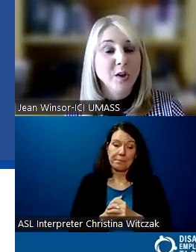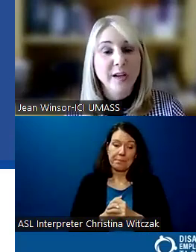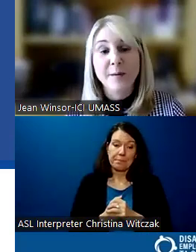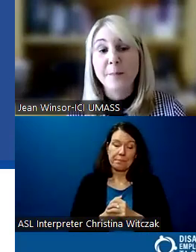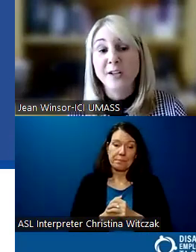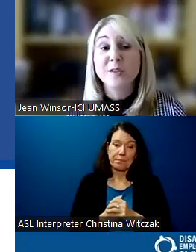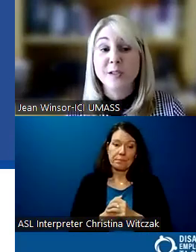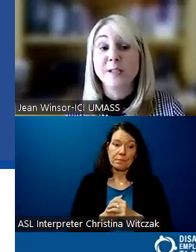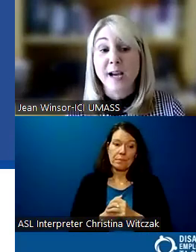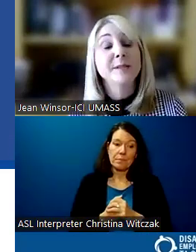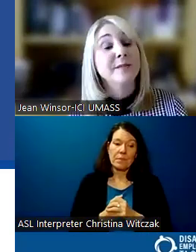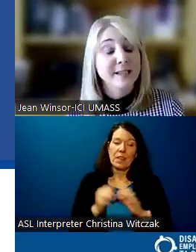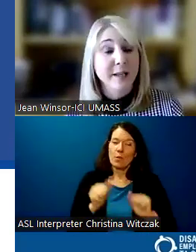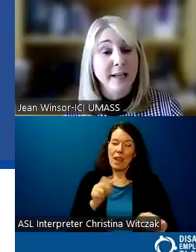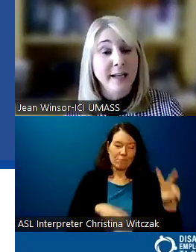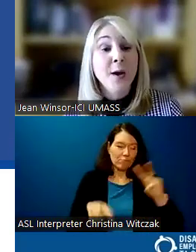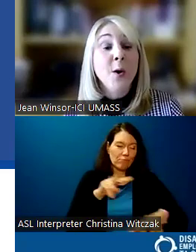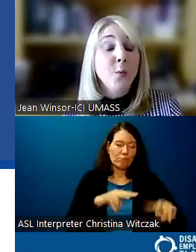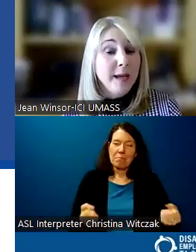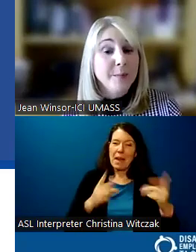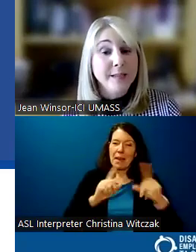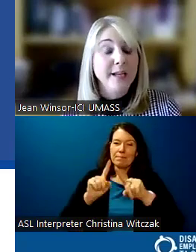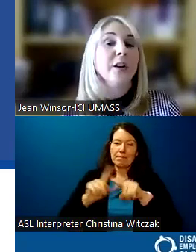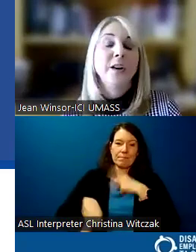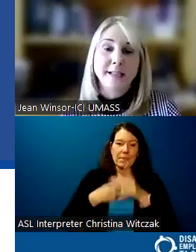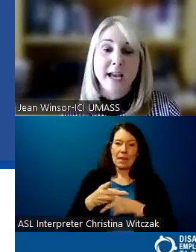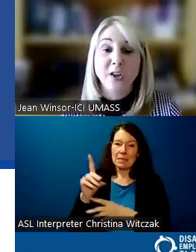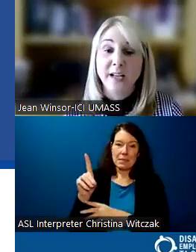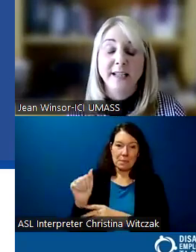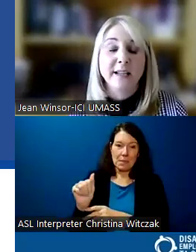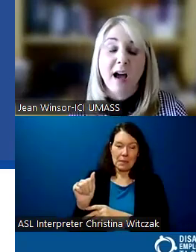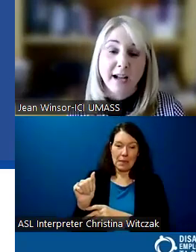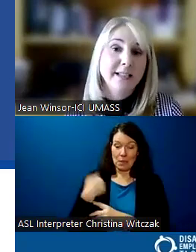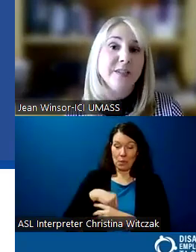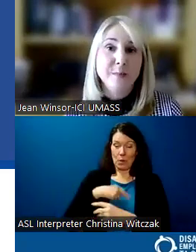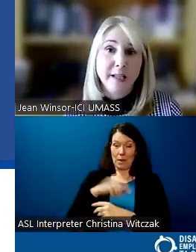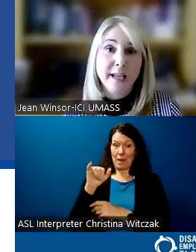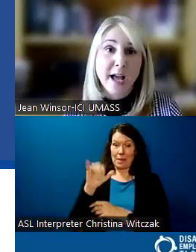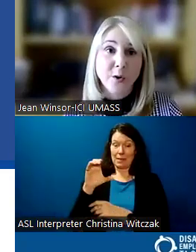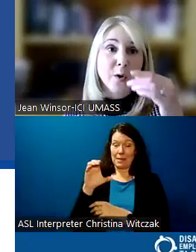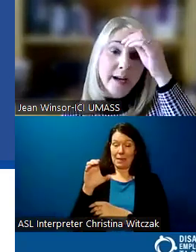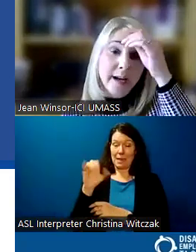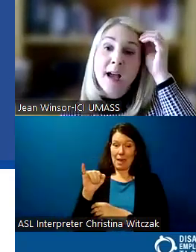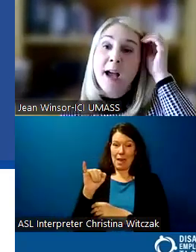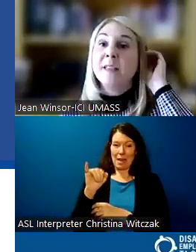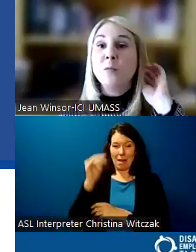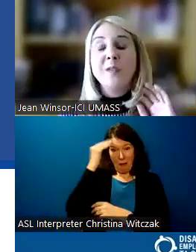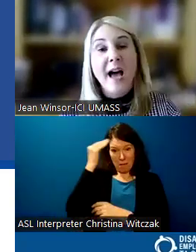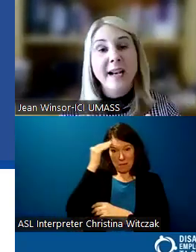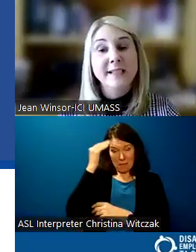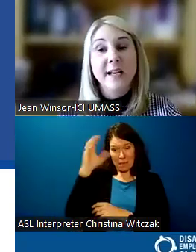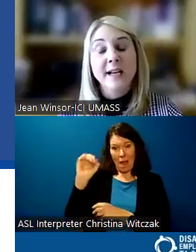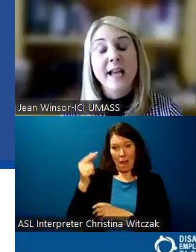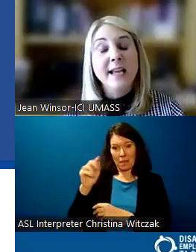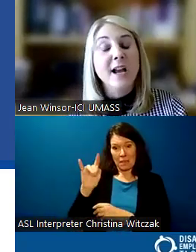You can look at a bunch of different types of disability. We, in particular, at ICI, look at the cognitive disability category.